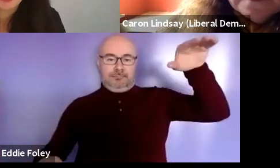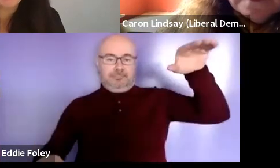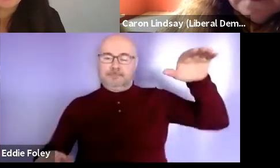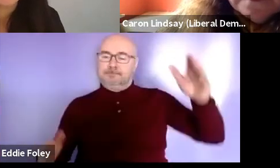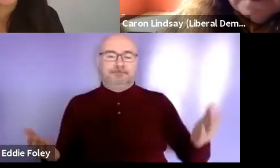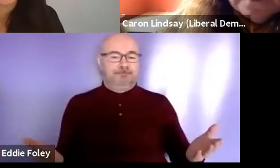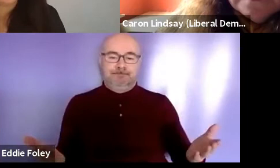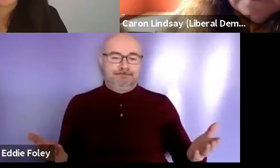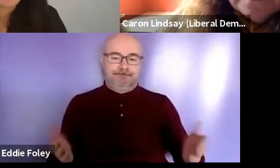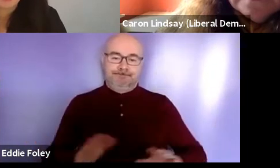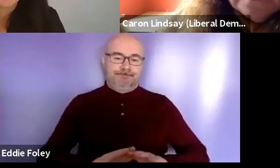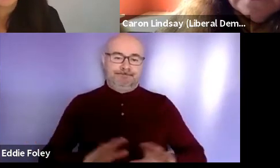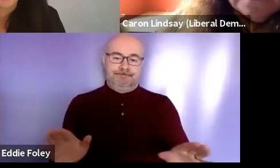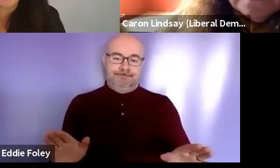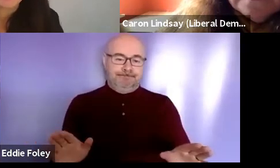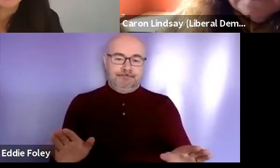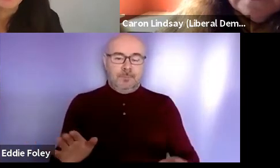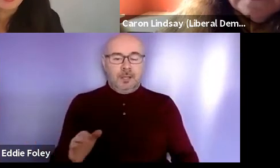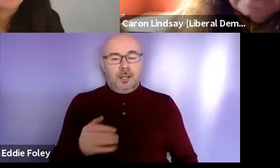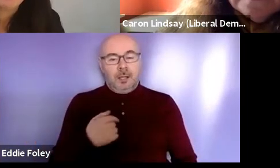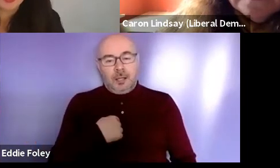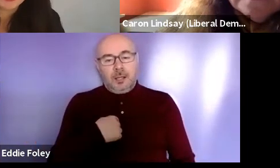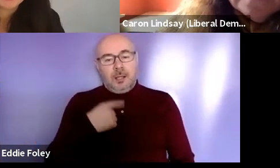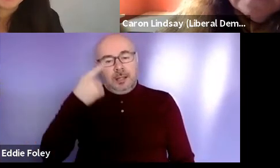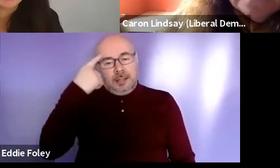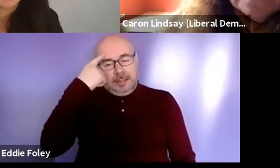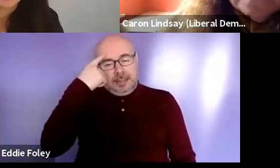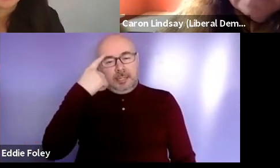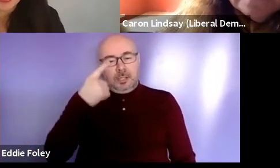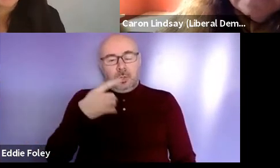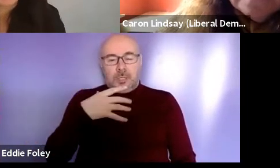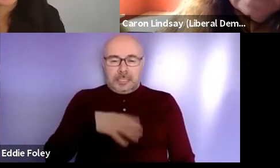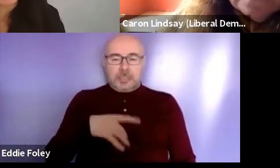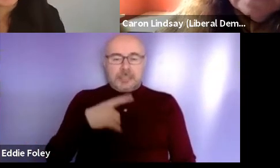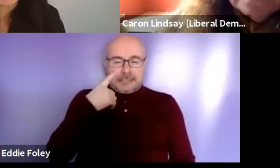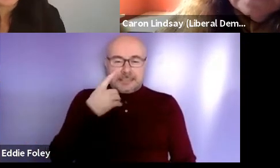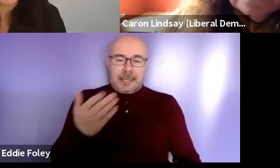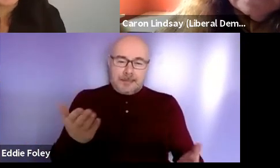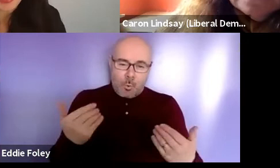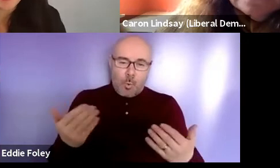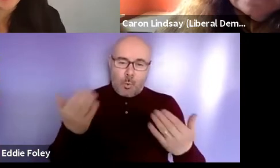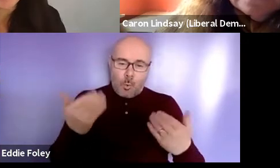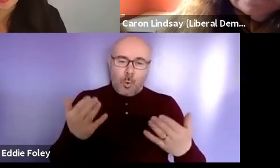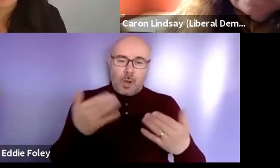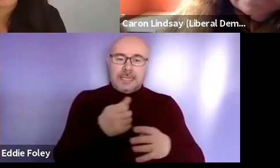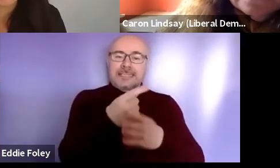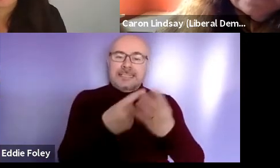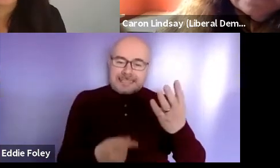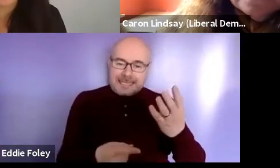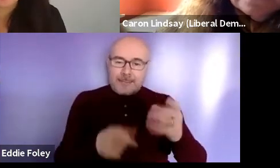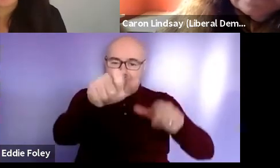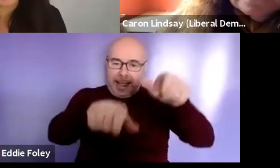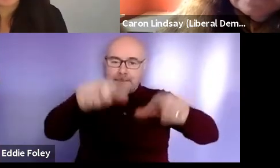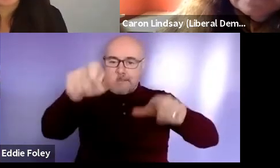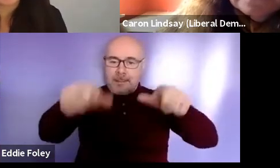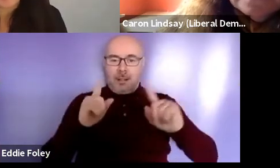And I'm pleased to see in my own party, Scottish Labour, more disabled candidates being selected. But again, we have